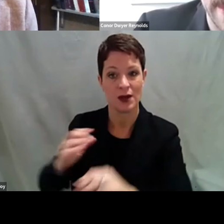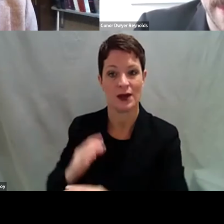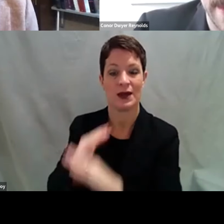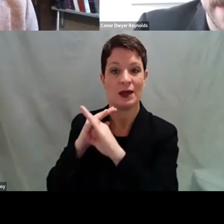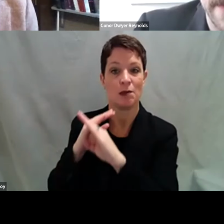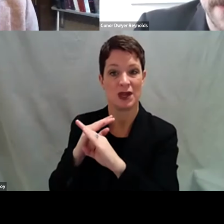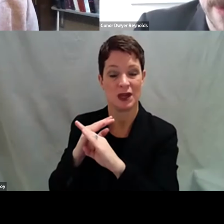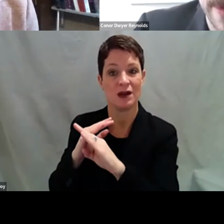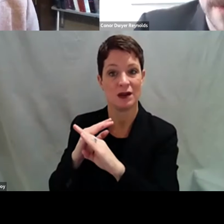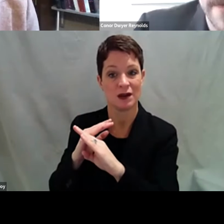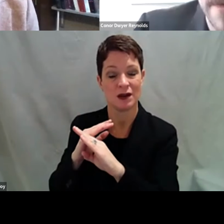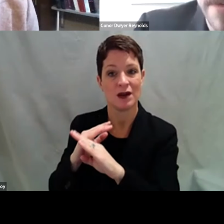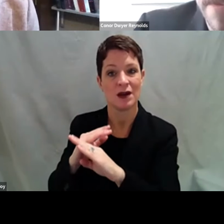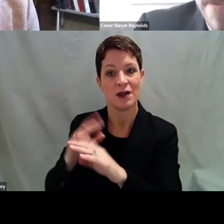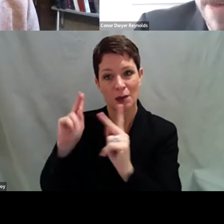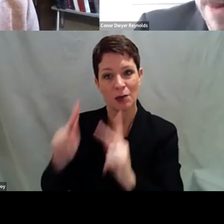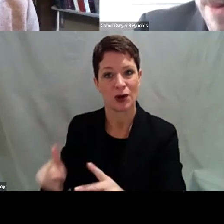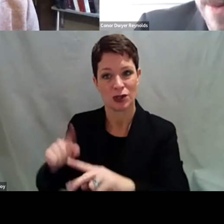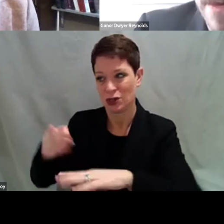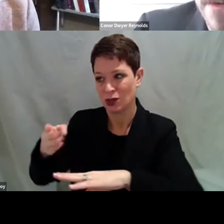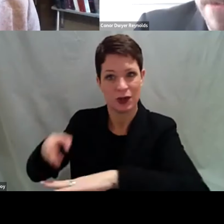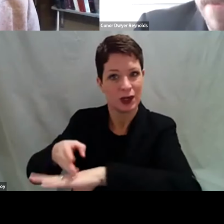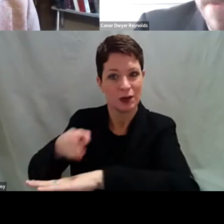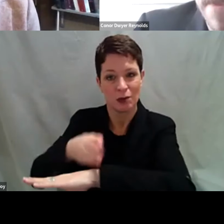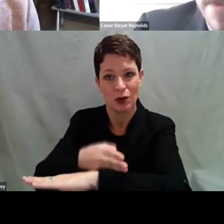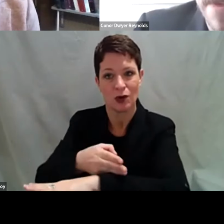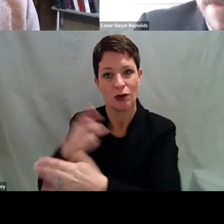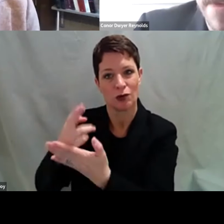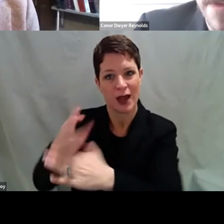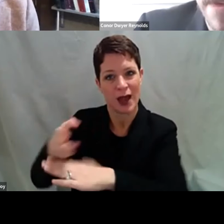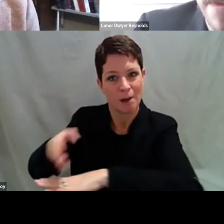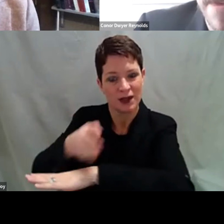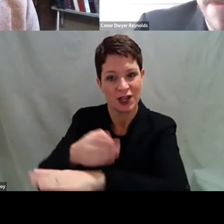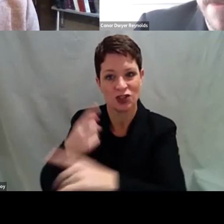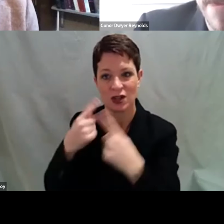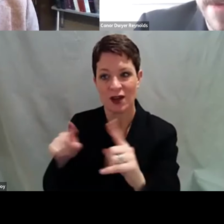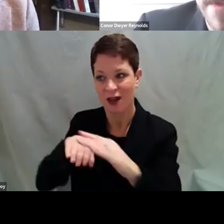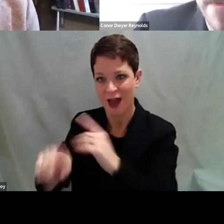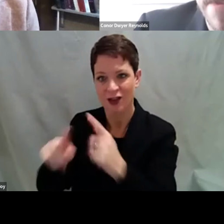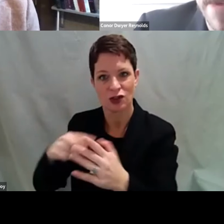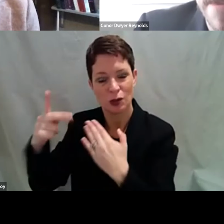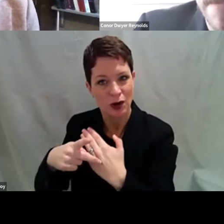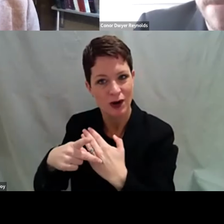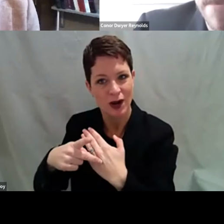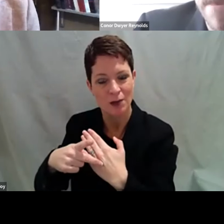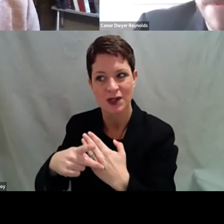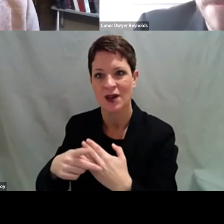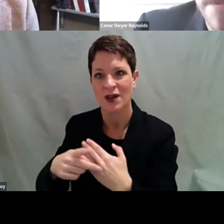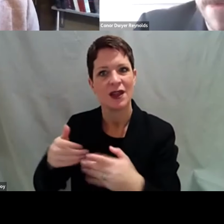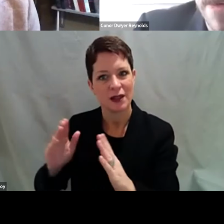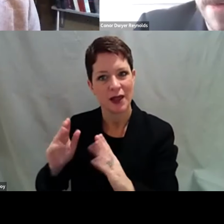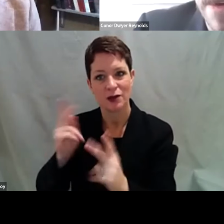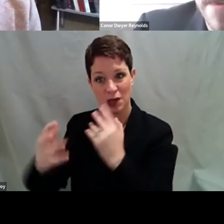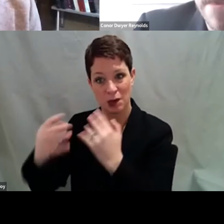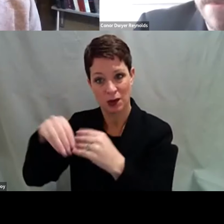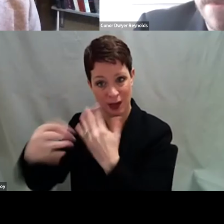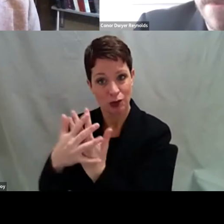the allegedly rehabilitative effects of access to programs that permit incarcerated people to